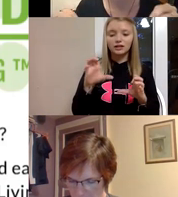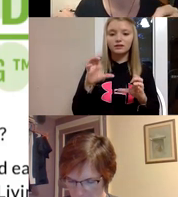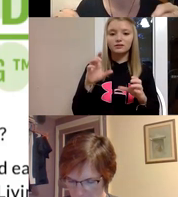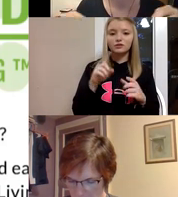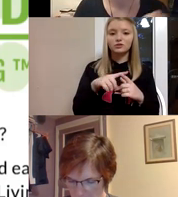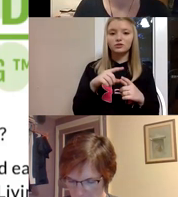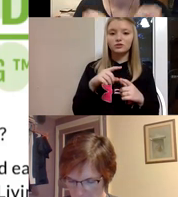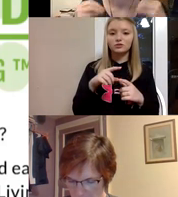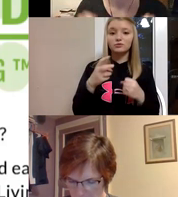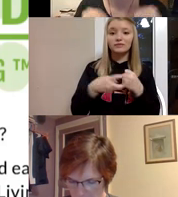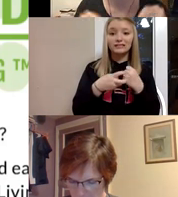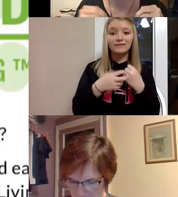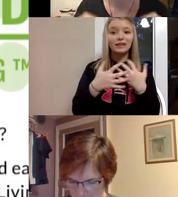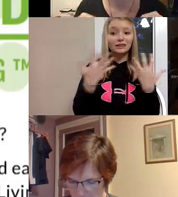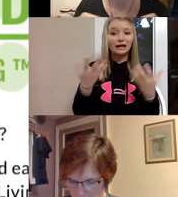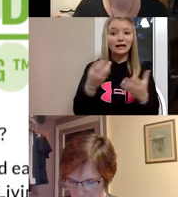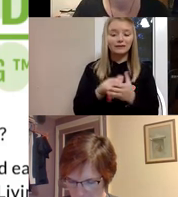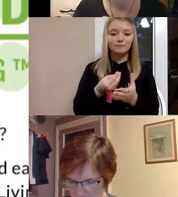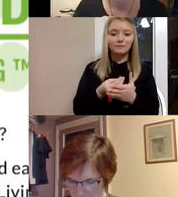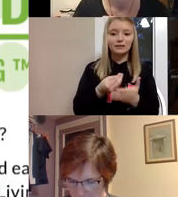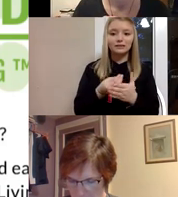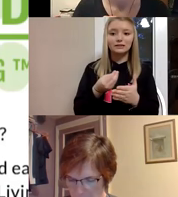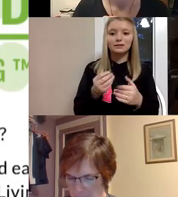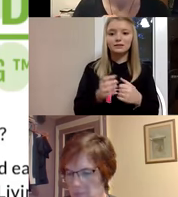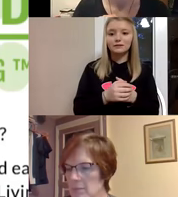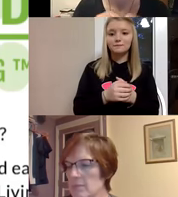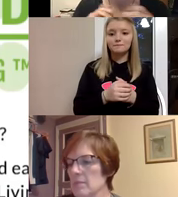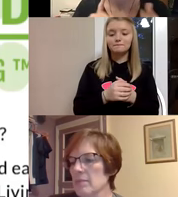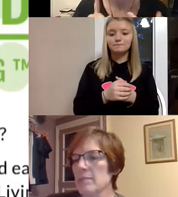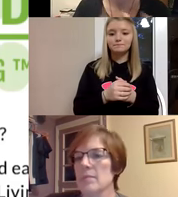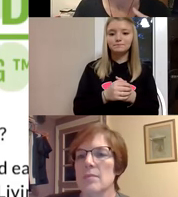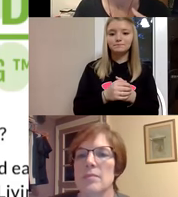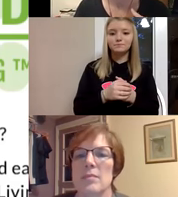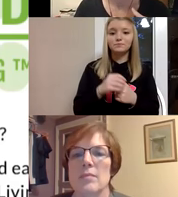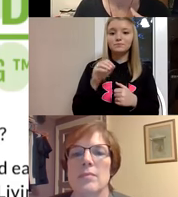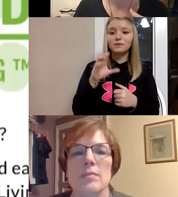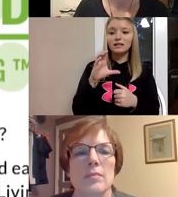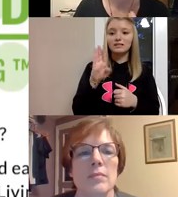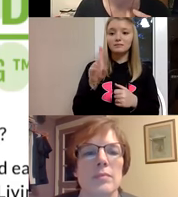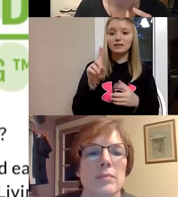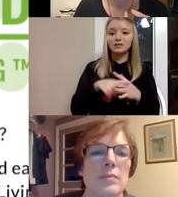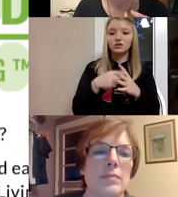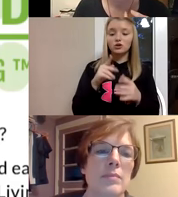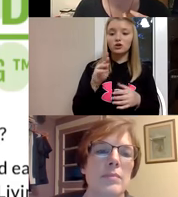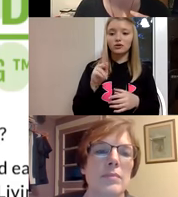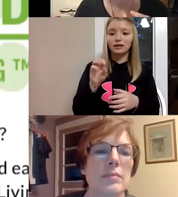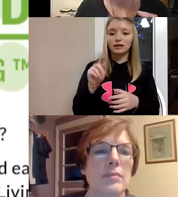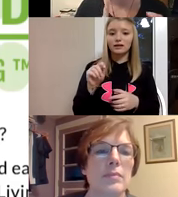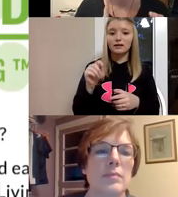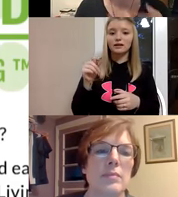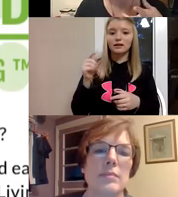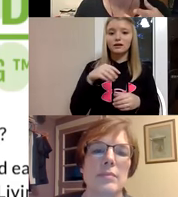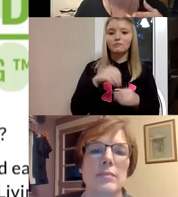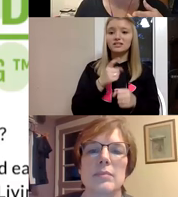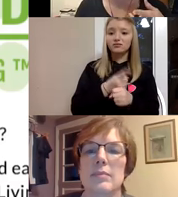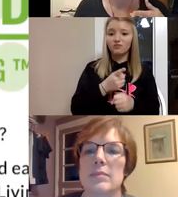big, like really big. So the CBD starter kit, it comes in a regular strength and